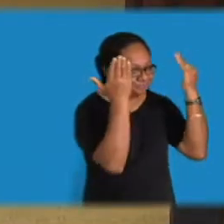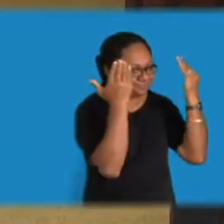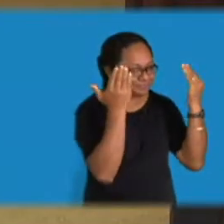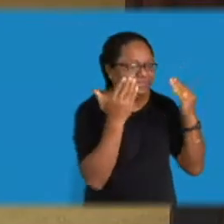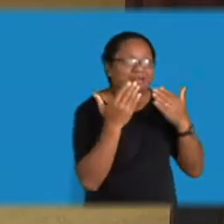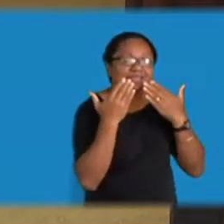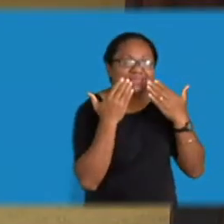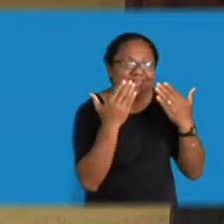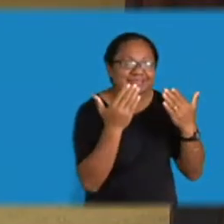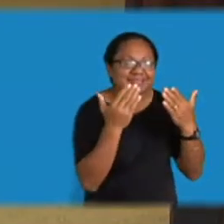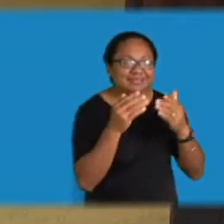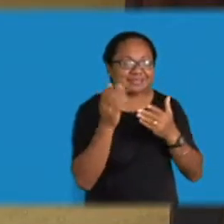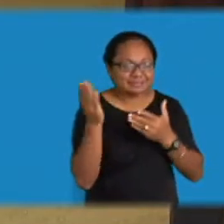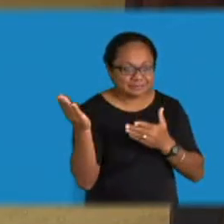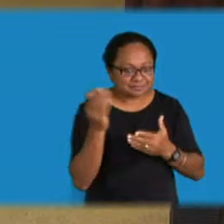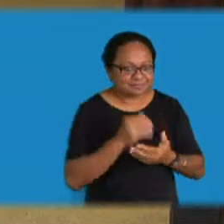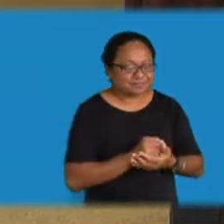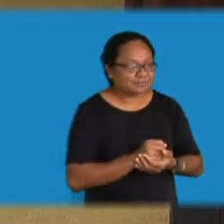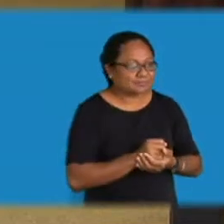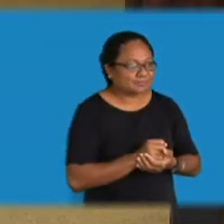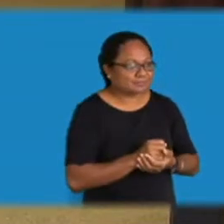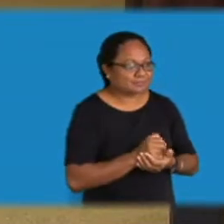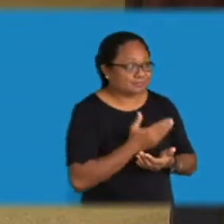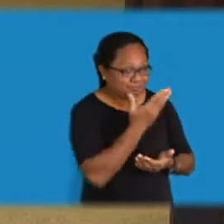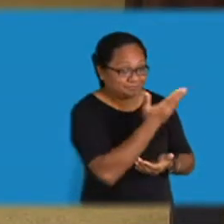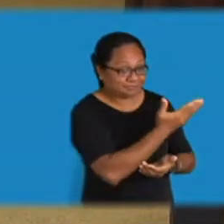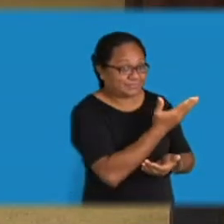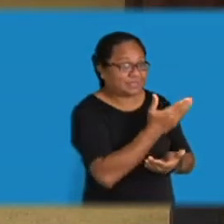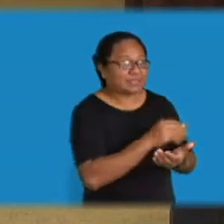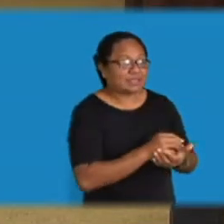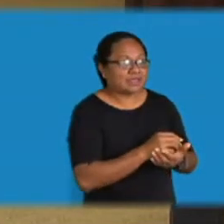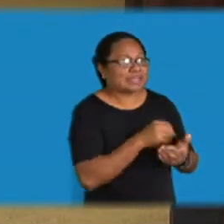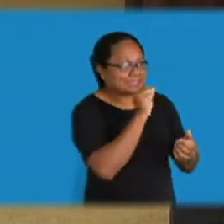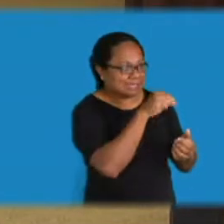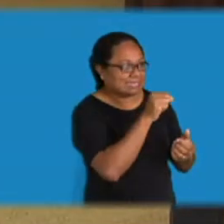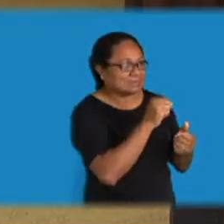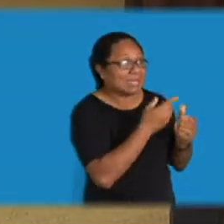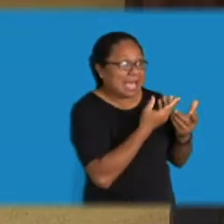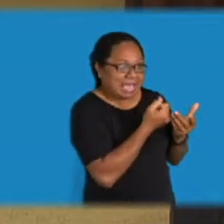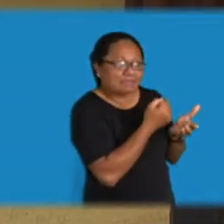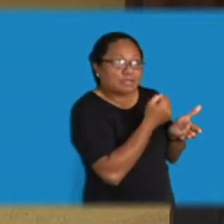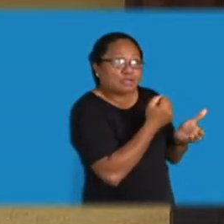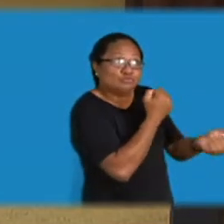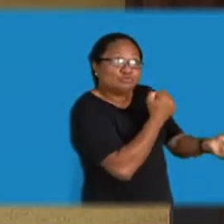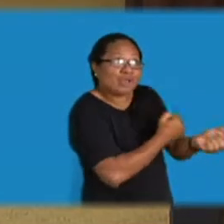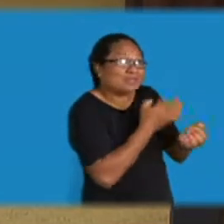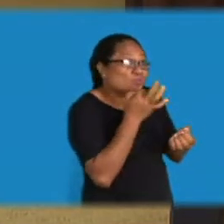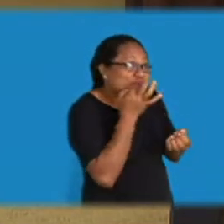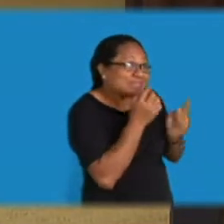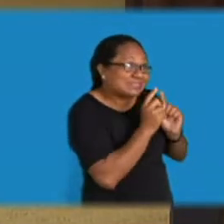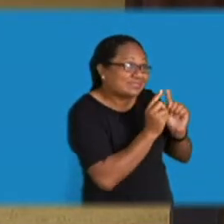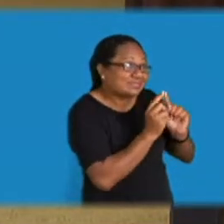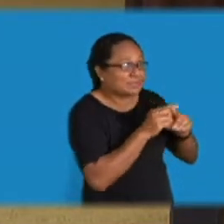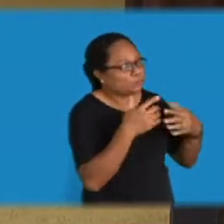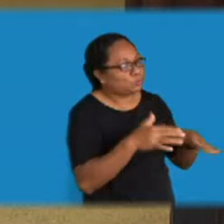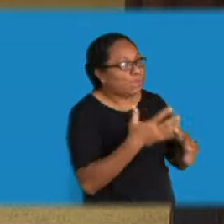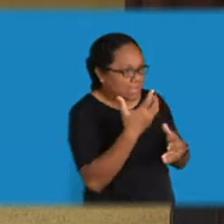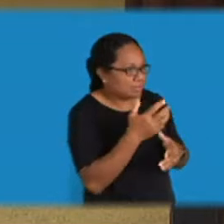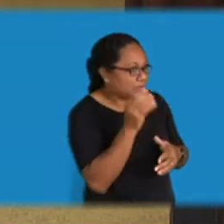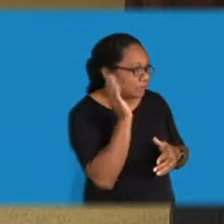that question. The hard drugs, yes, they are also, I'm told, being available on the streets, and the police are doing their